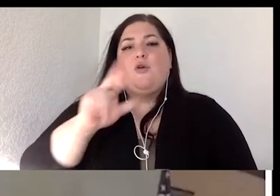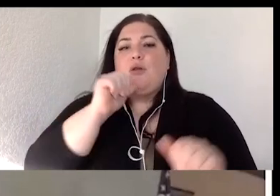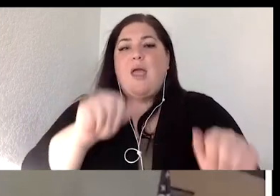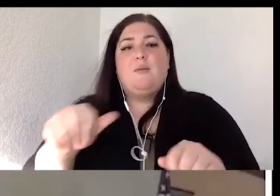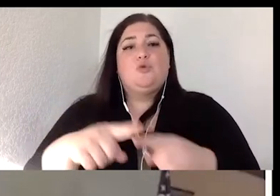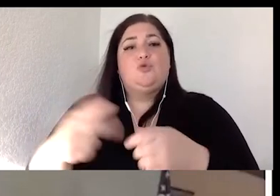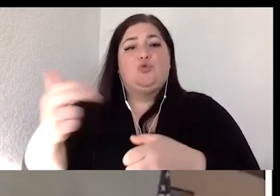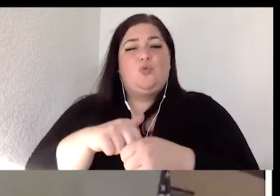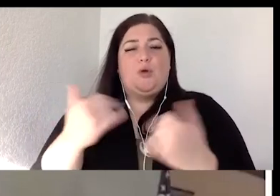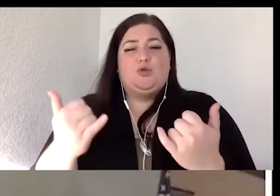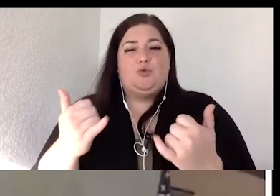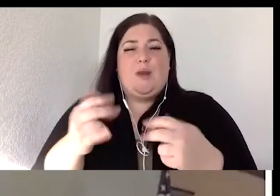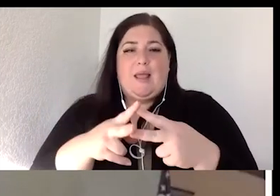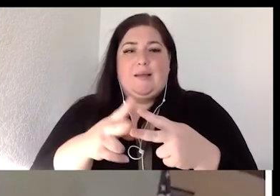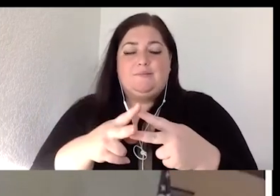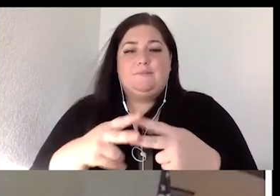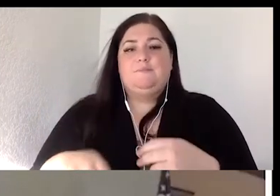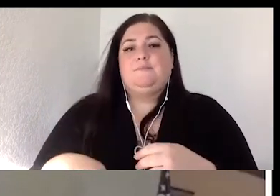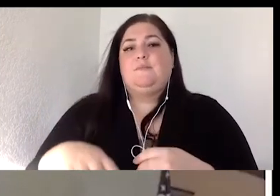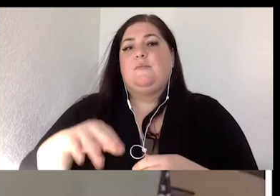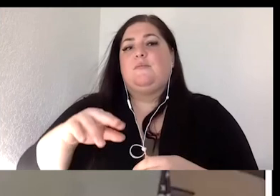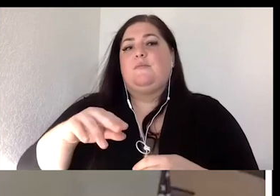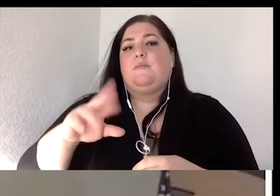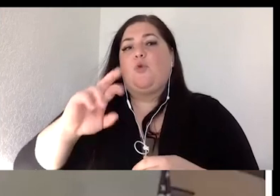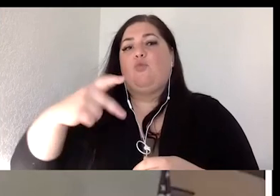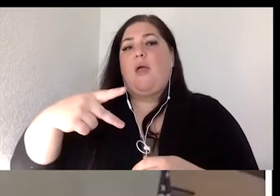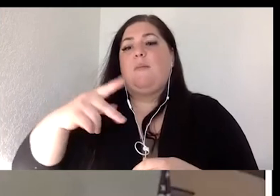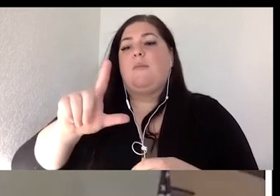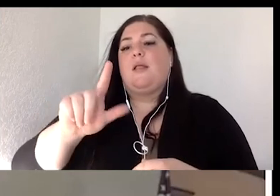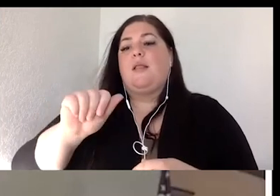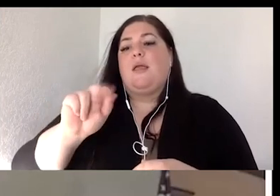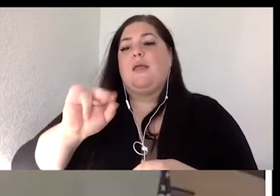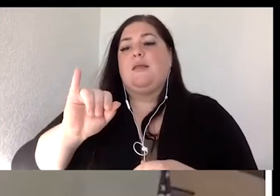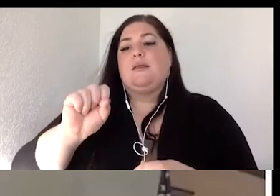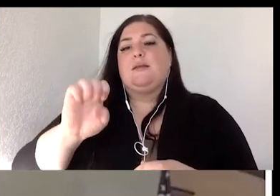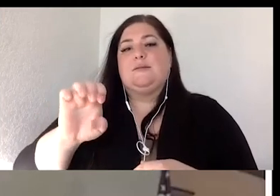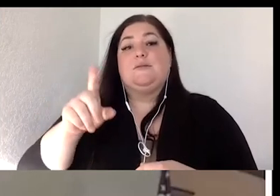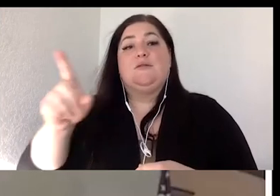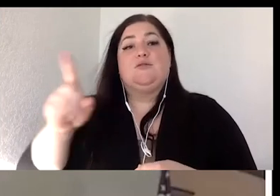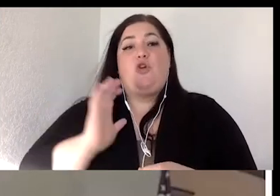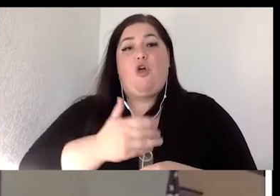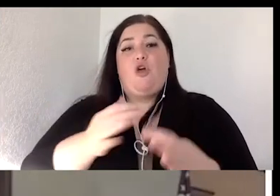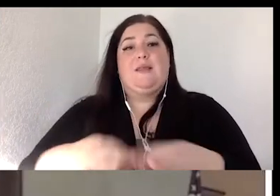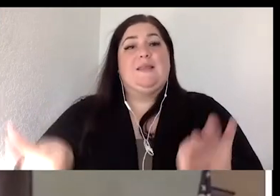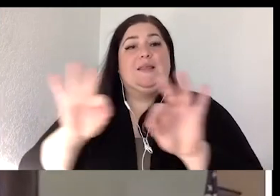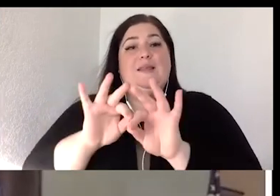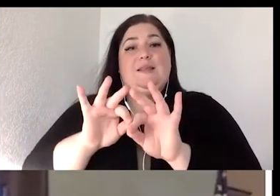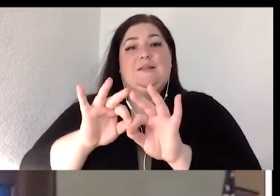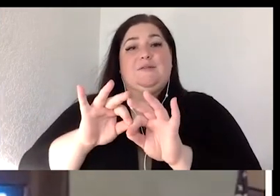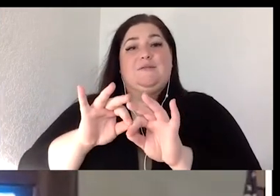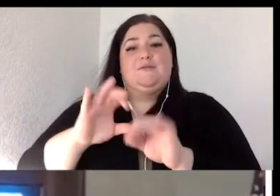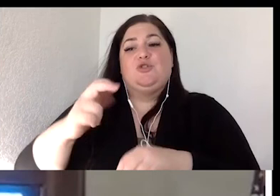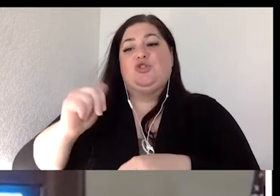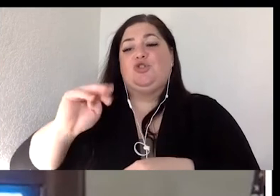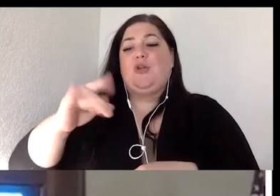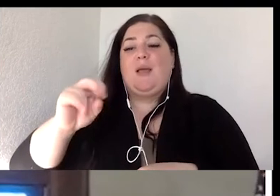today. Representative Lanese, she was our key legislative champion in